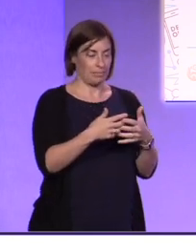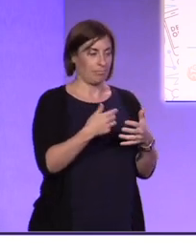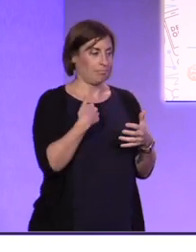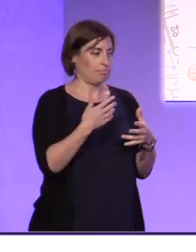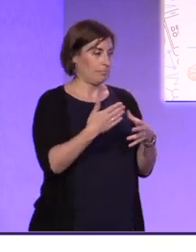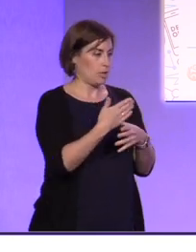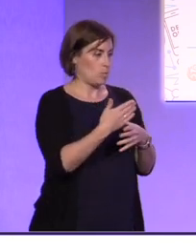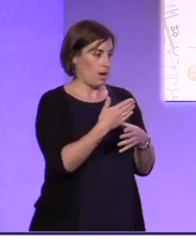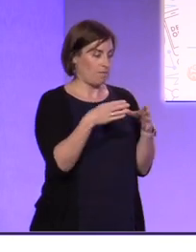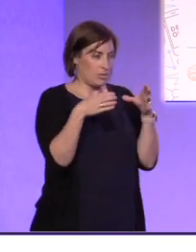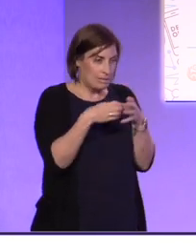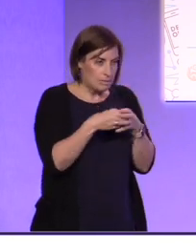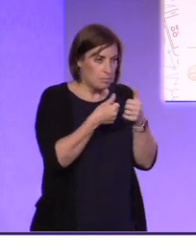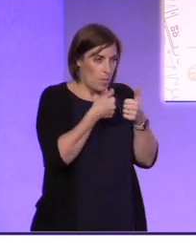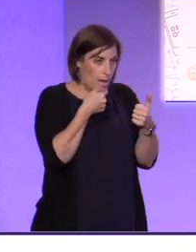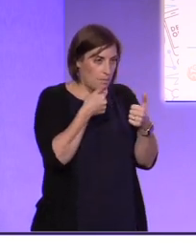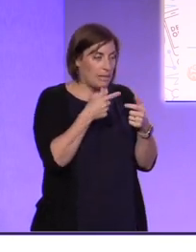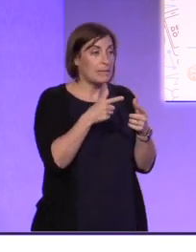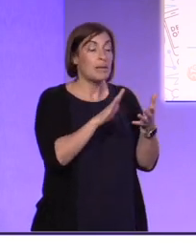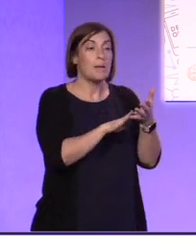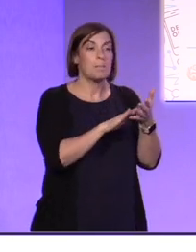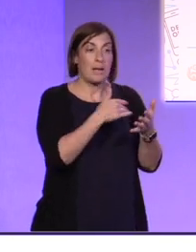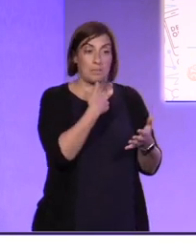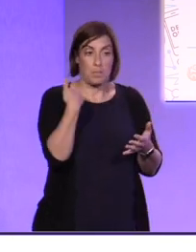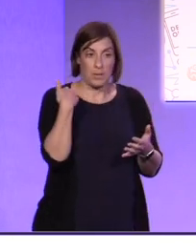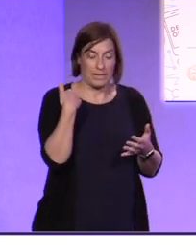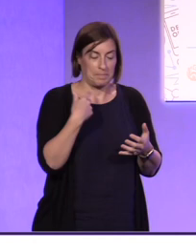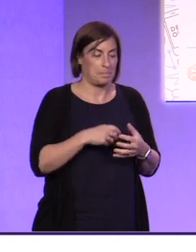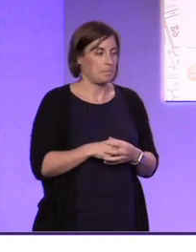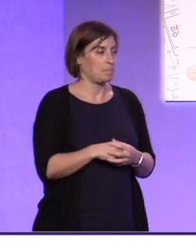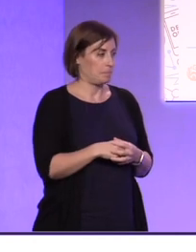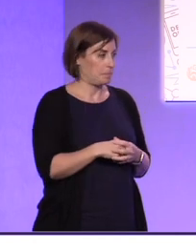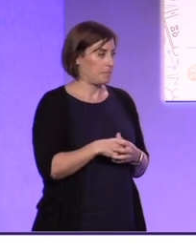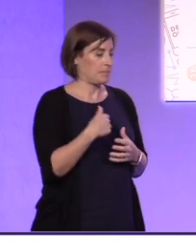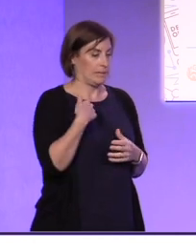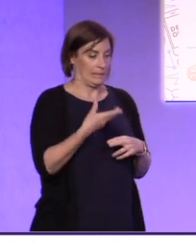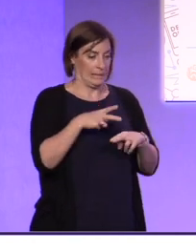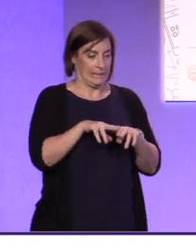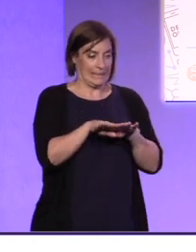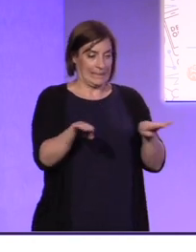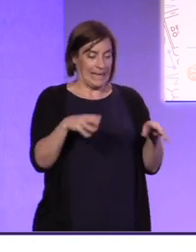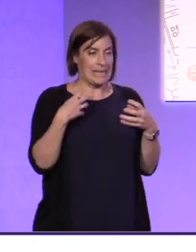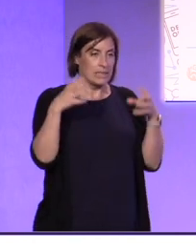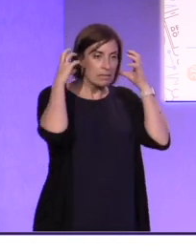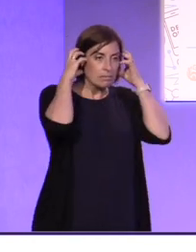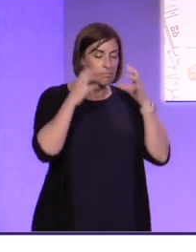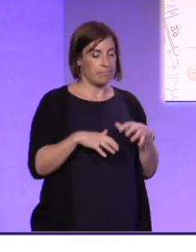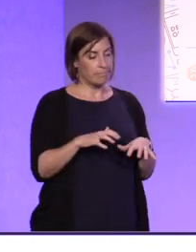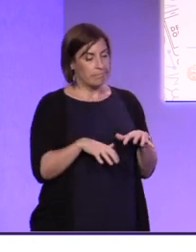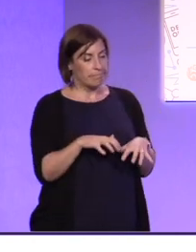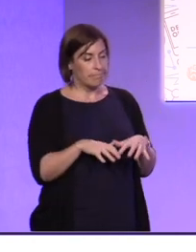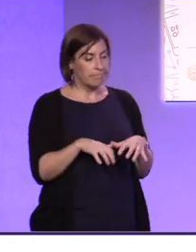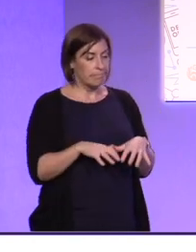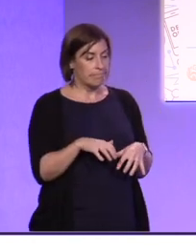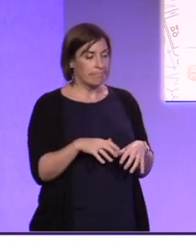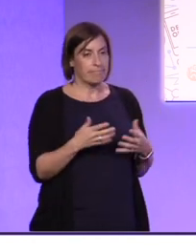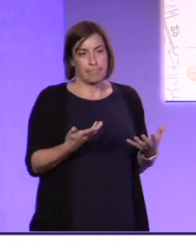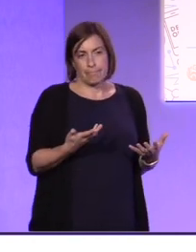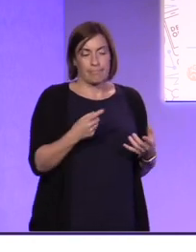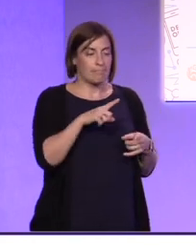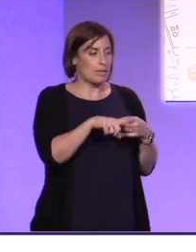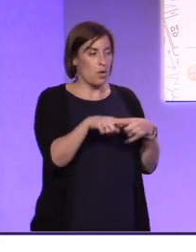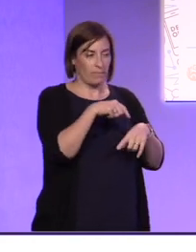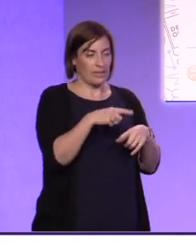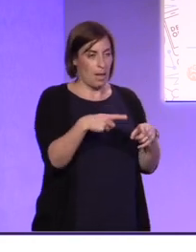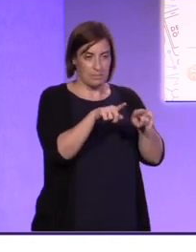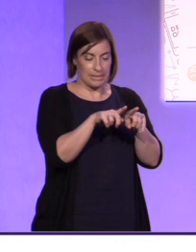worked for a fairly small company. It was a Monday morning, so I was sat at my desk with my headphones on, tap, tap, tap, as I did most of the